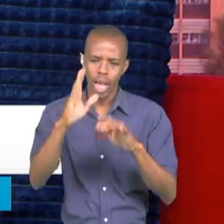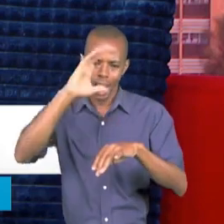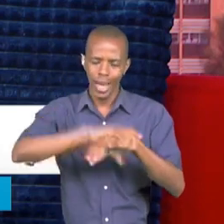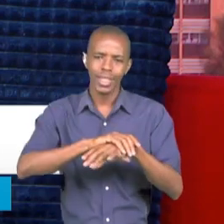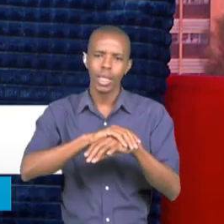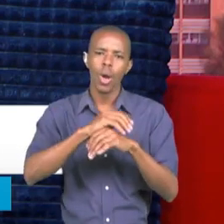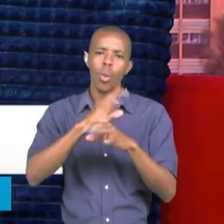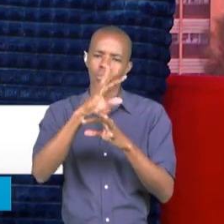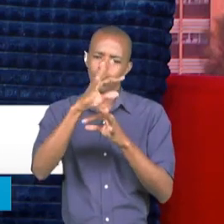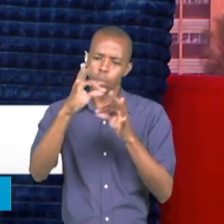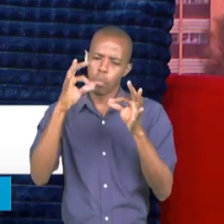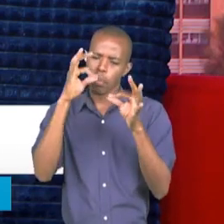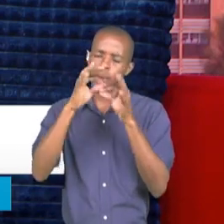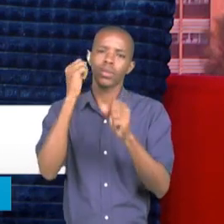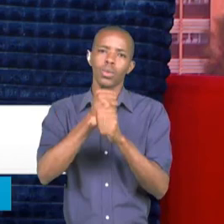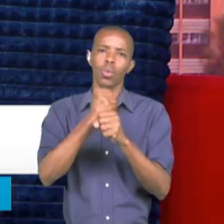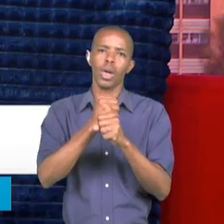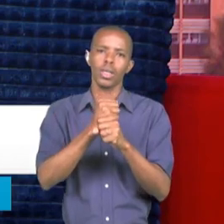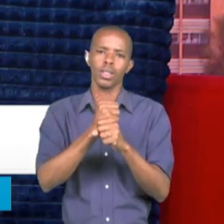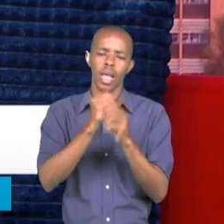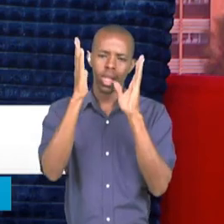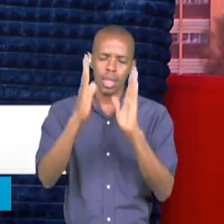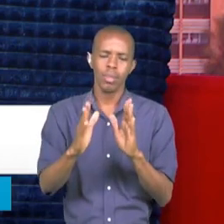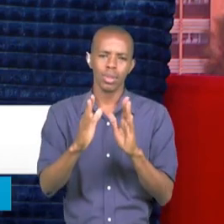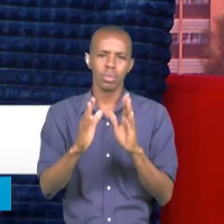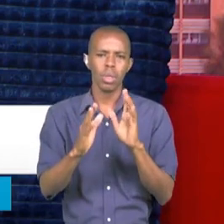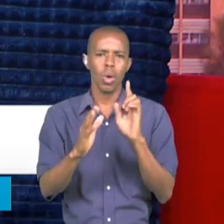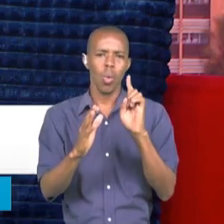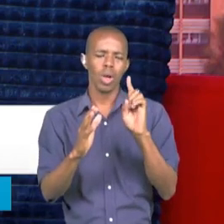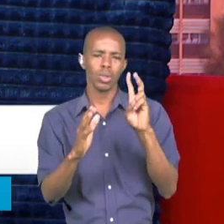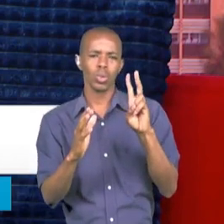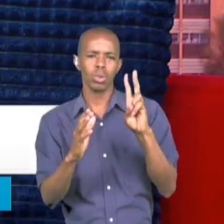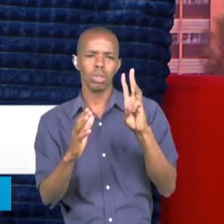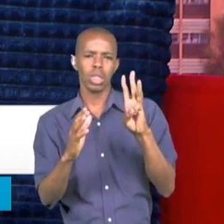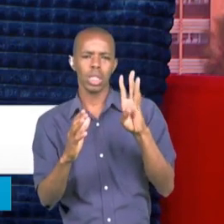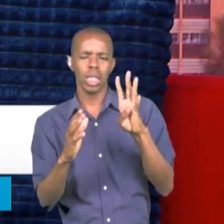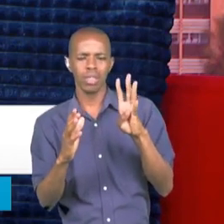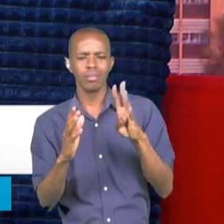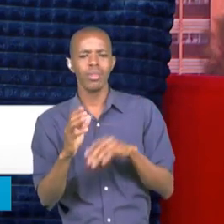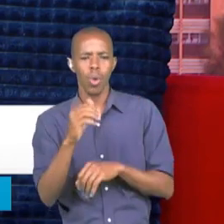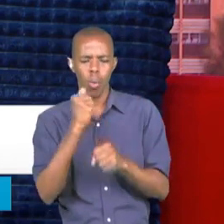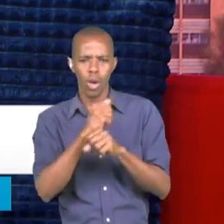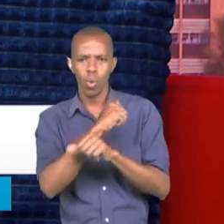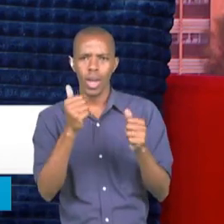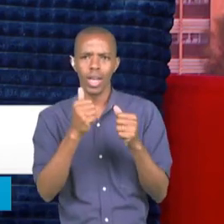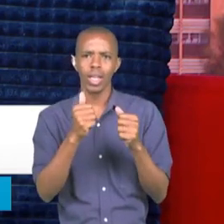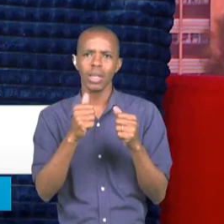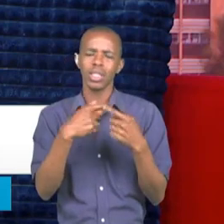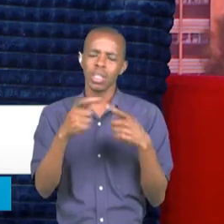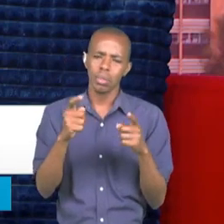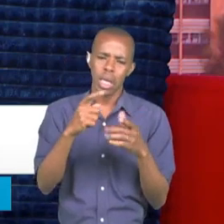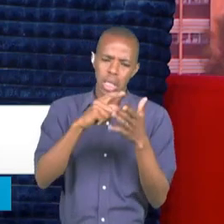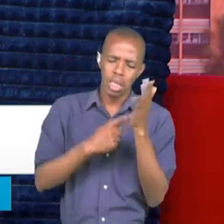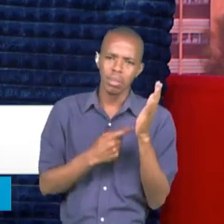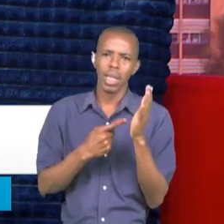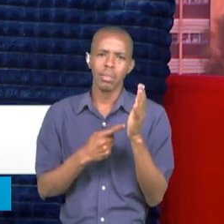get. You hire someone, they look okay day one, day two, day three, day four, hapo anakuangusha kidogo, sasina anachoma picha paka